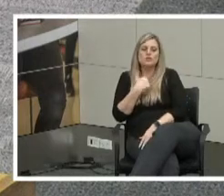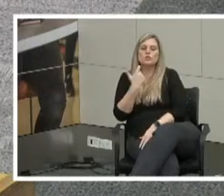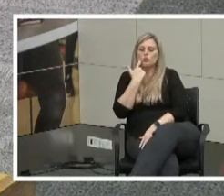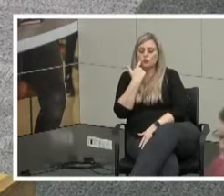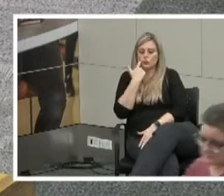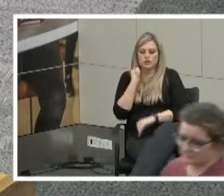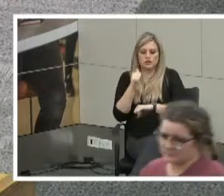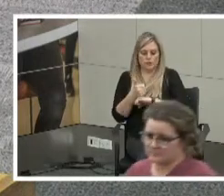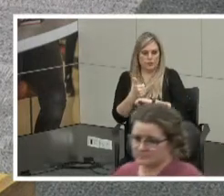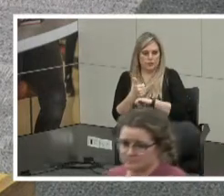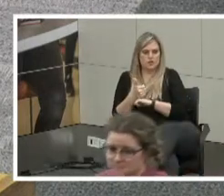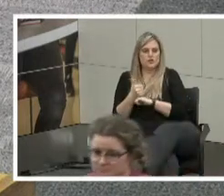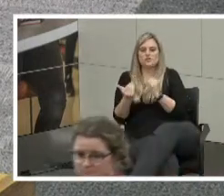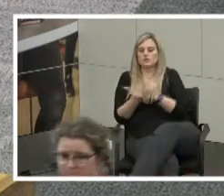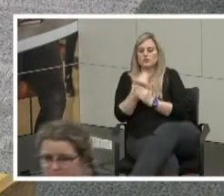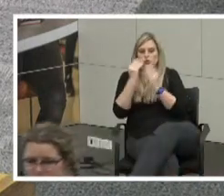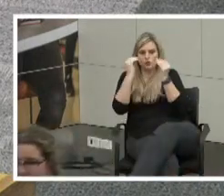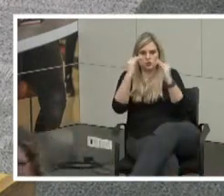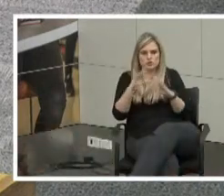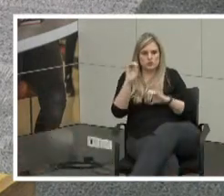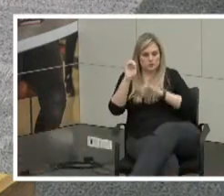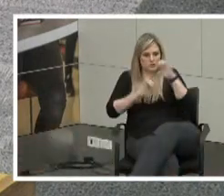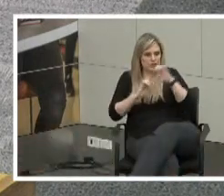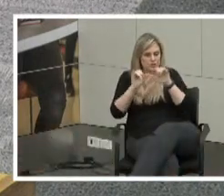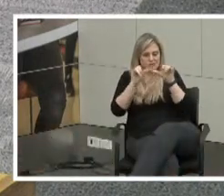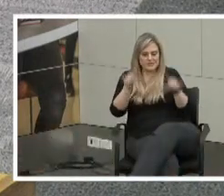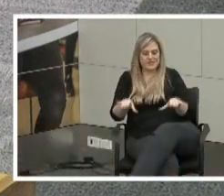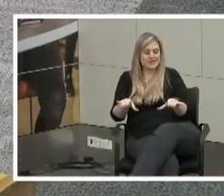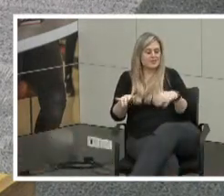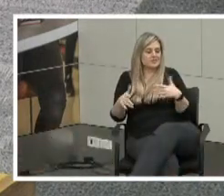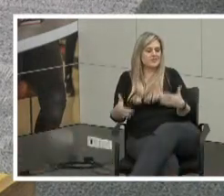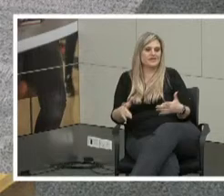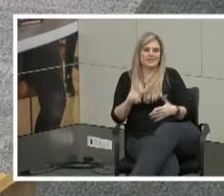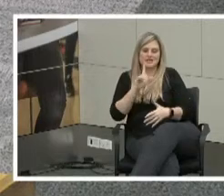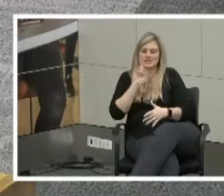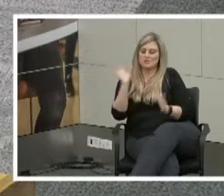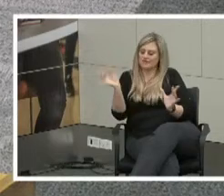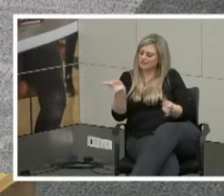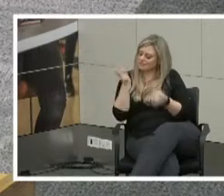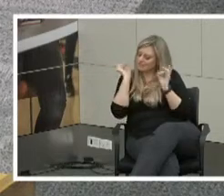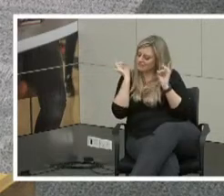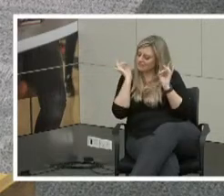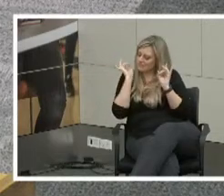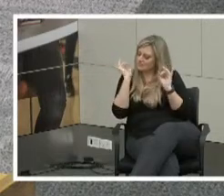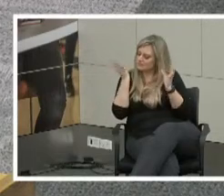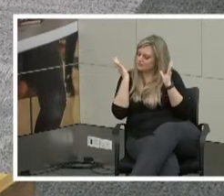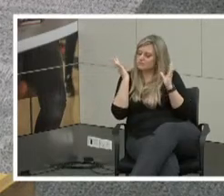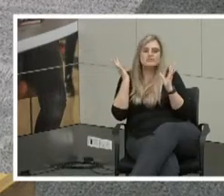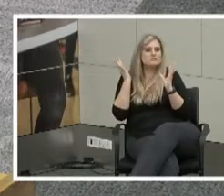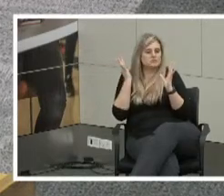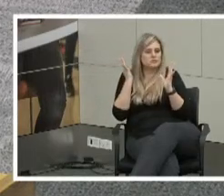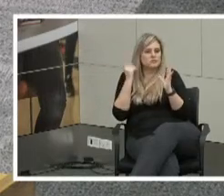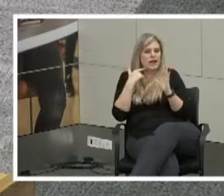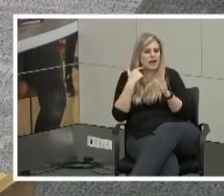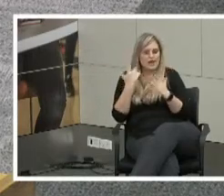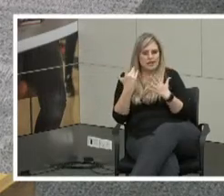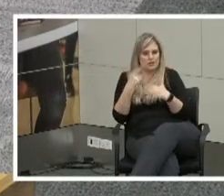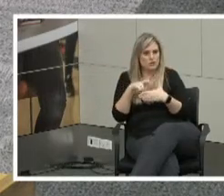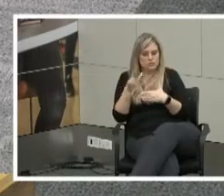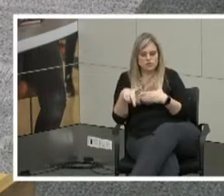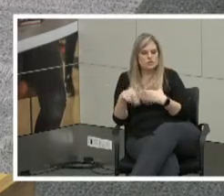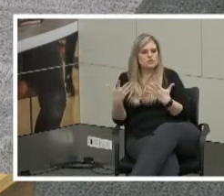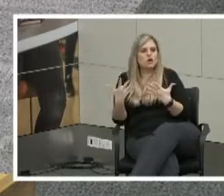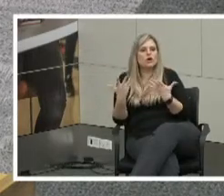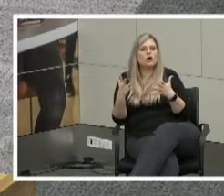implementation of the new teacher evaluation system has been nothing short of a catastrophe and the repercussions are